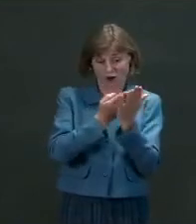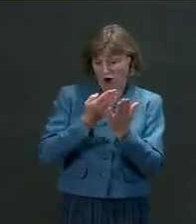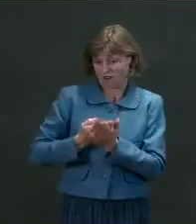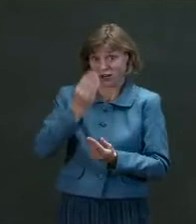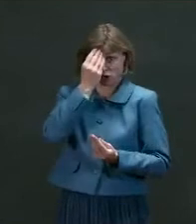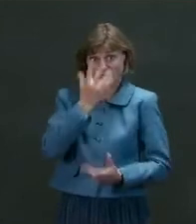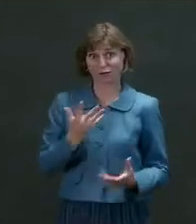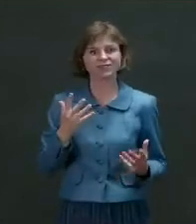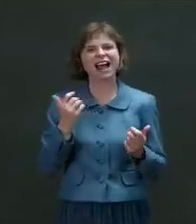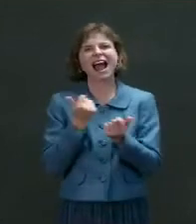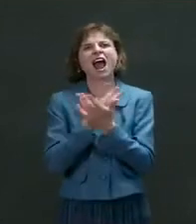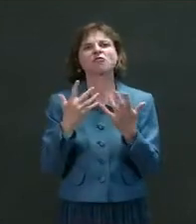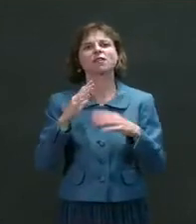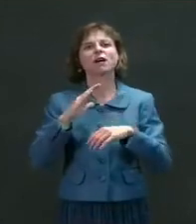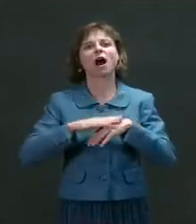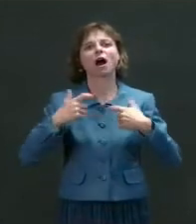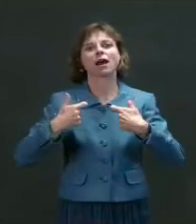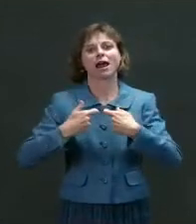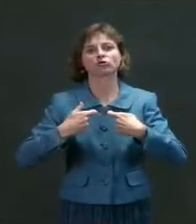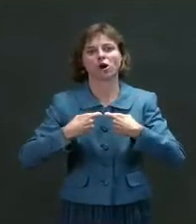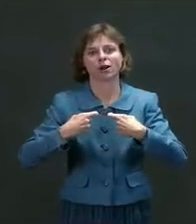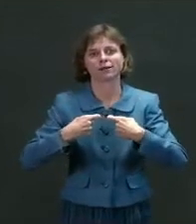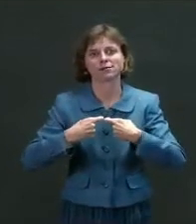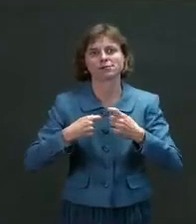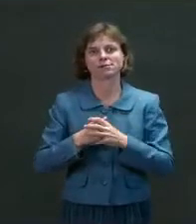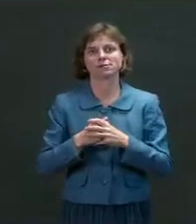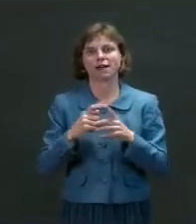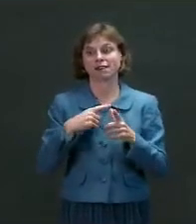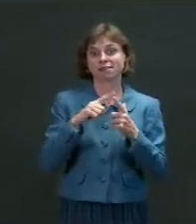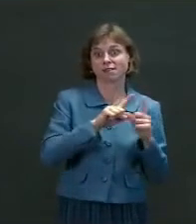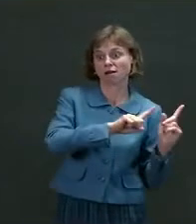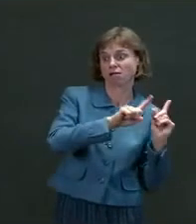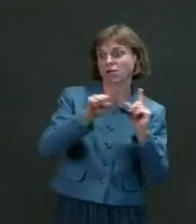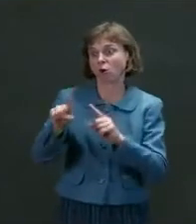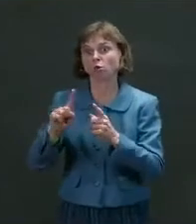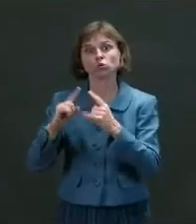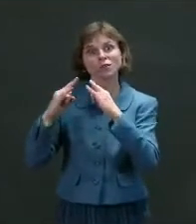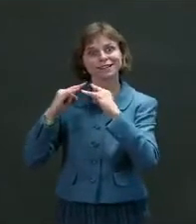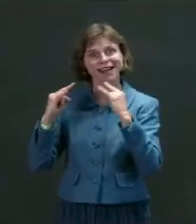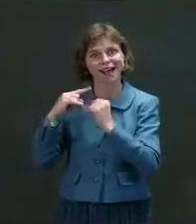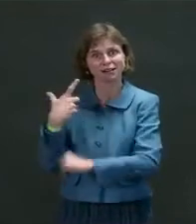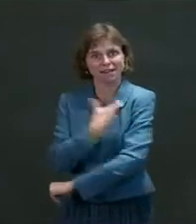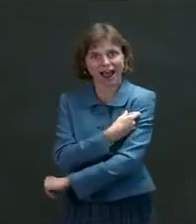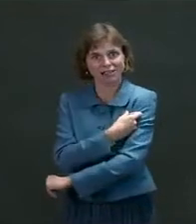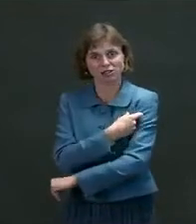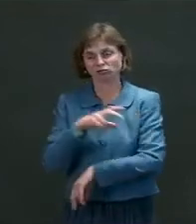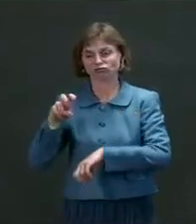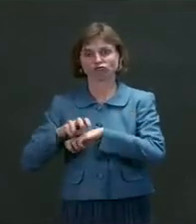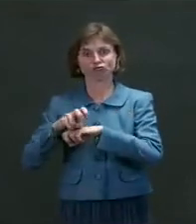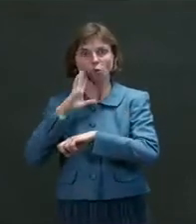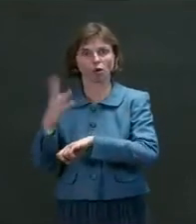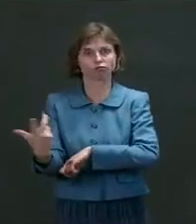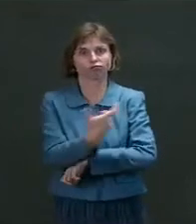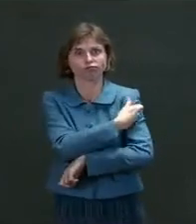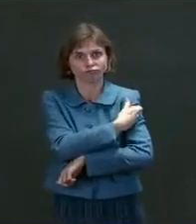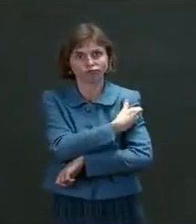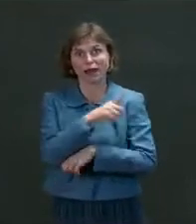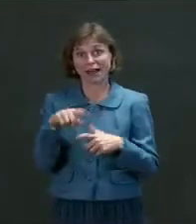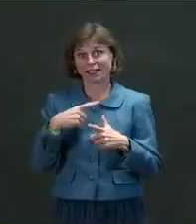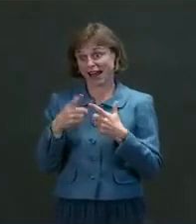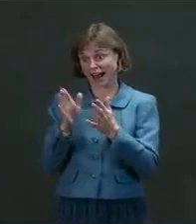done electronically. They will come around to our vaccination tents where they receive their vaccine and then are asked